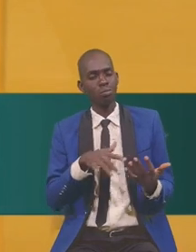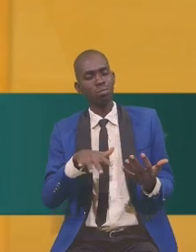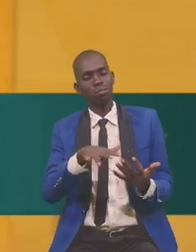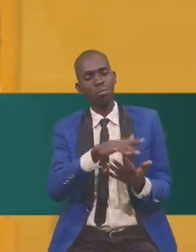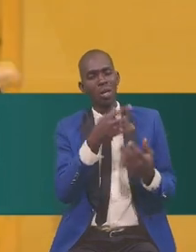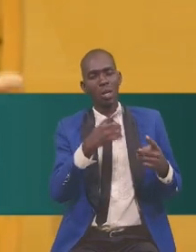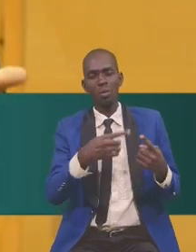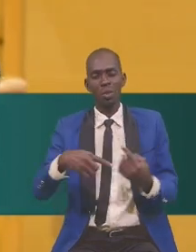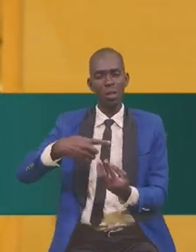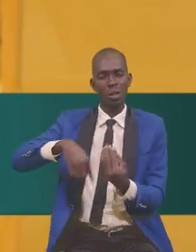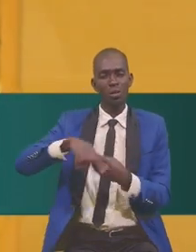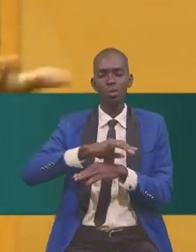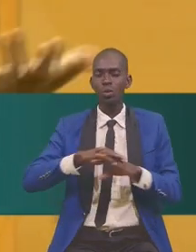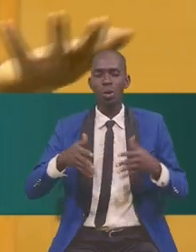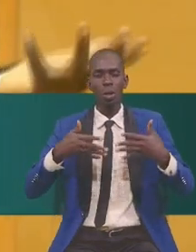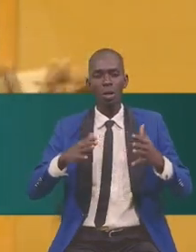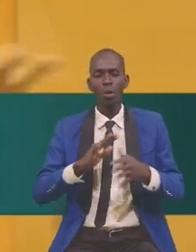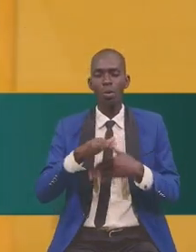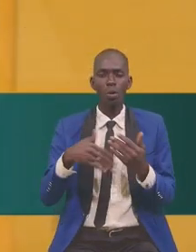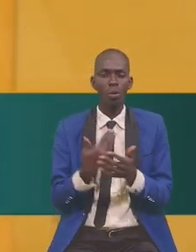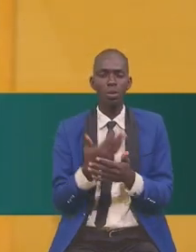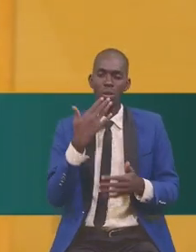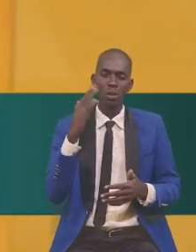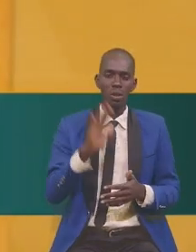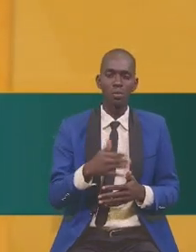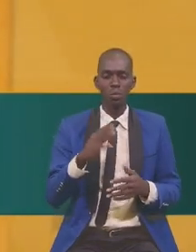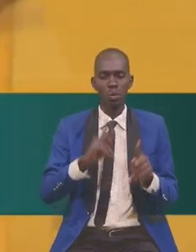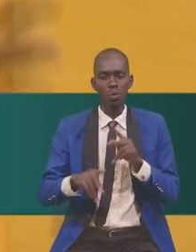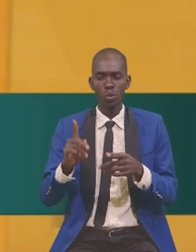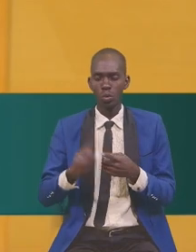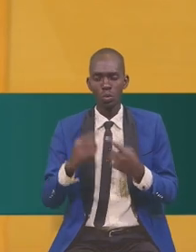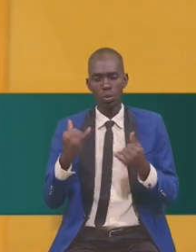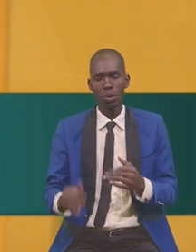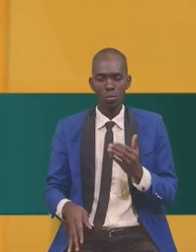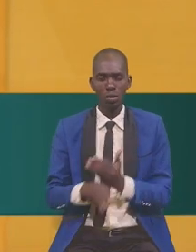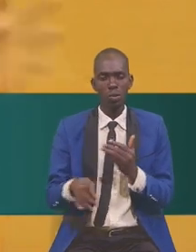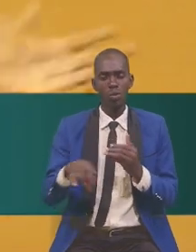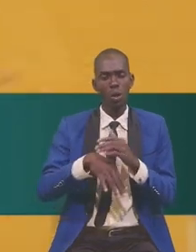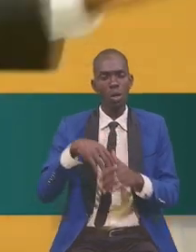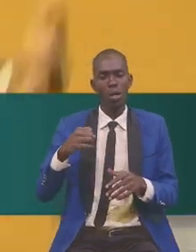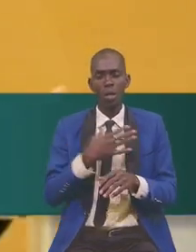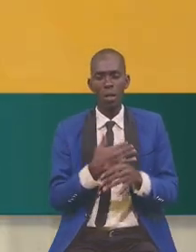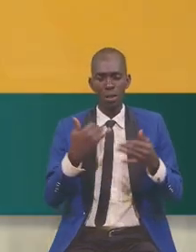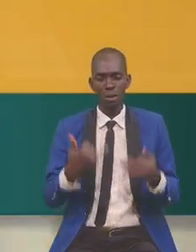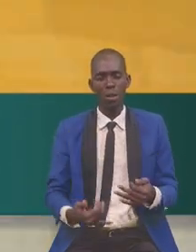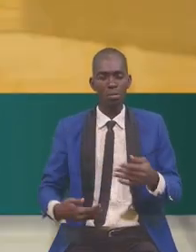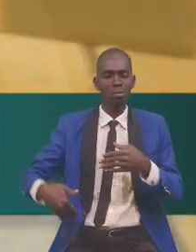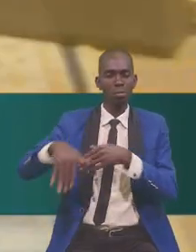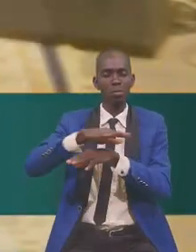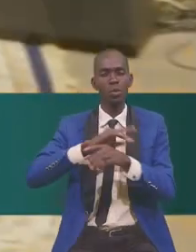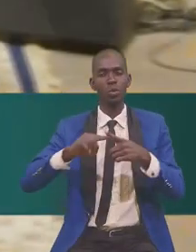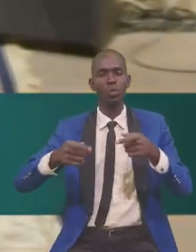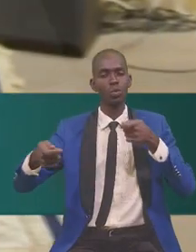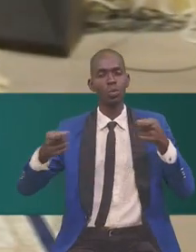evil men waxing worse and worse to take the stage, to take the control, and to take the whole